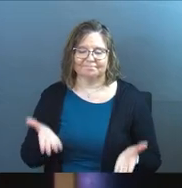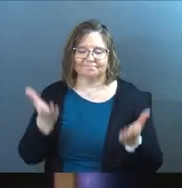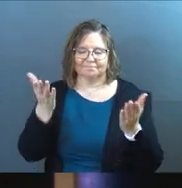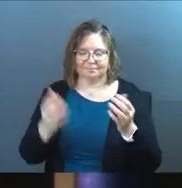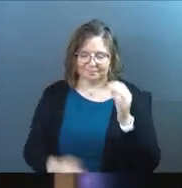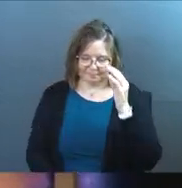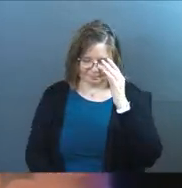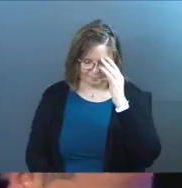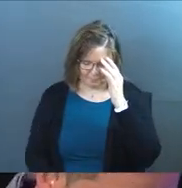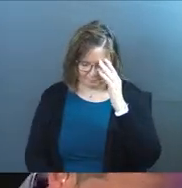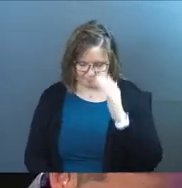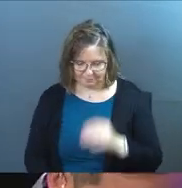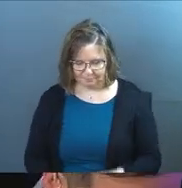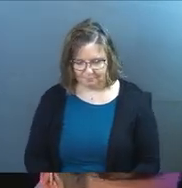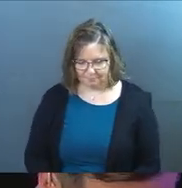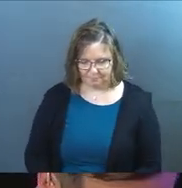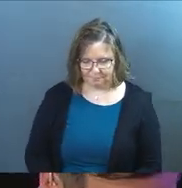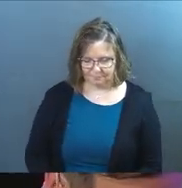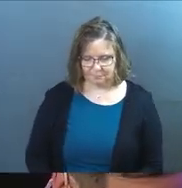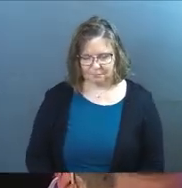stand?